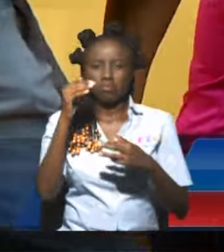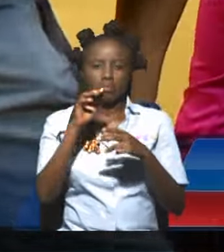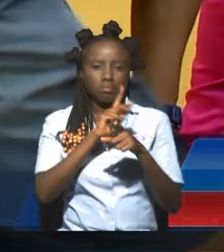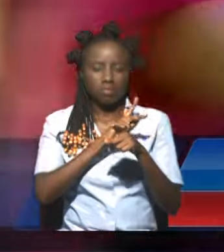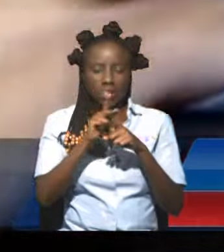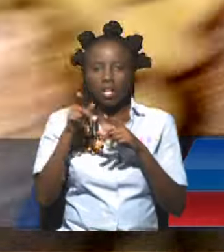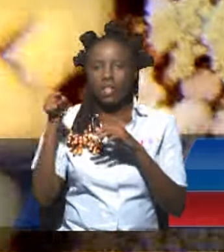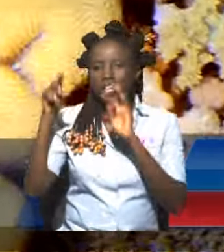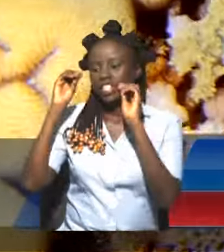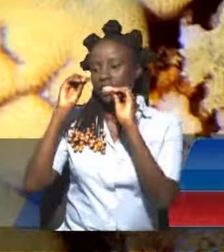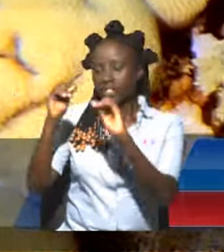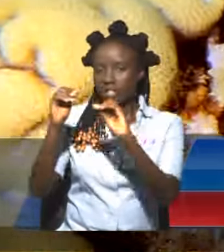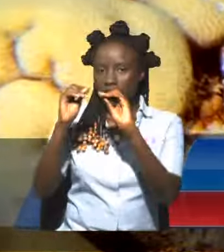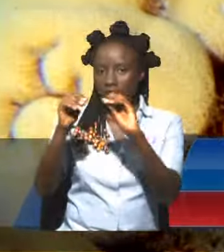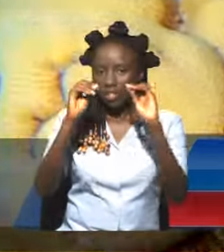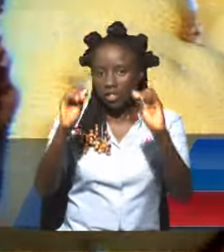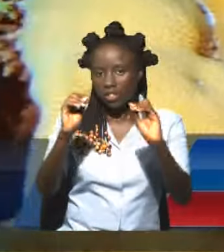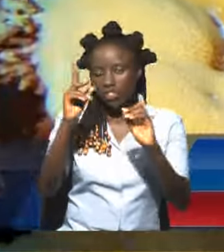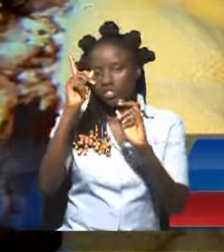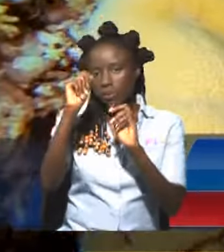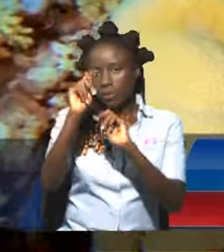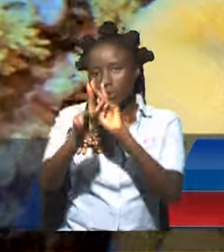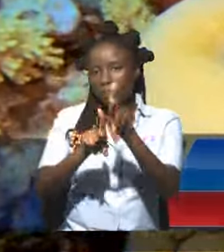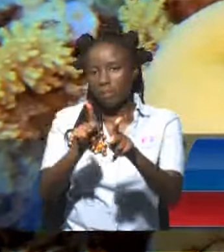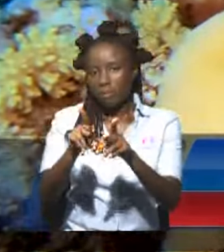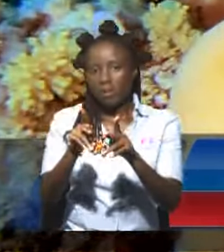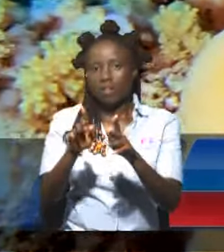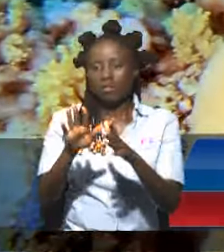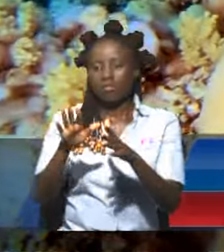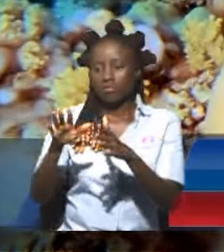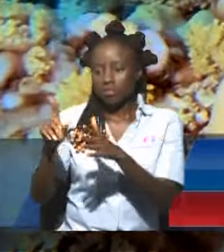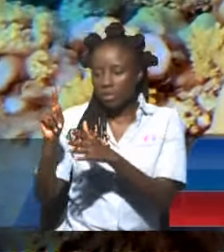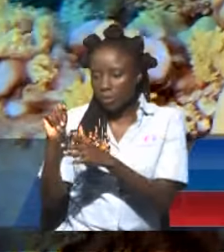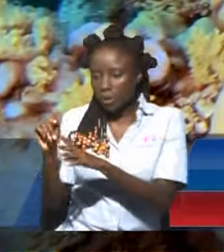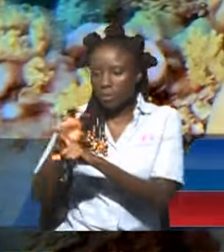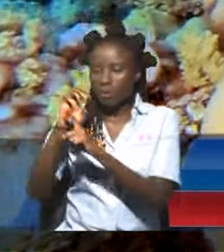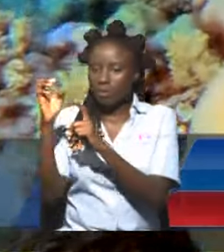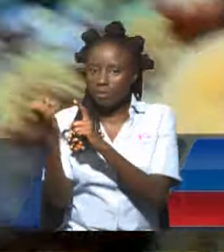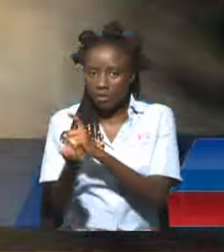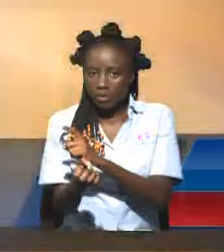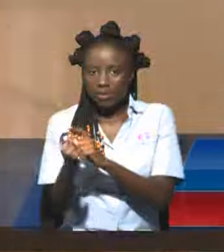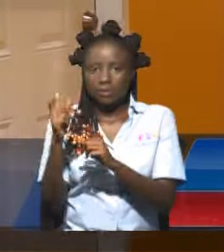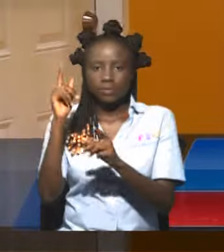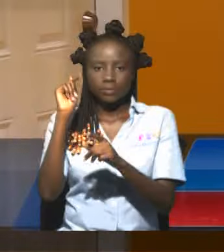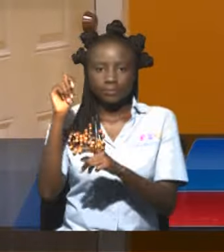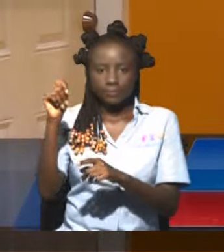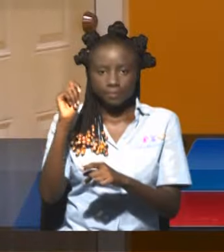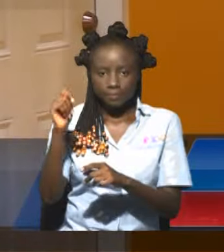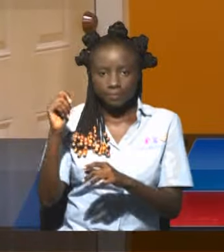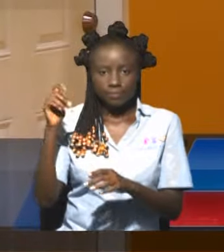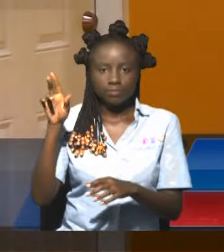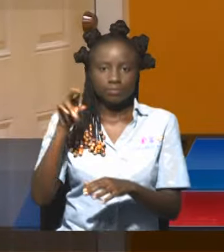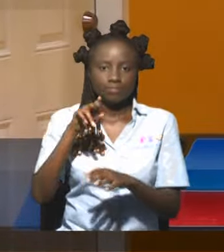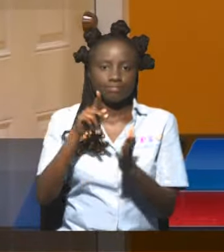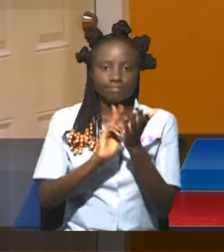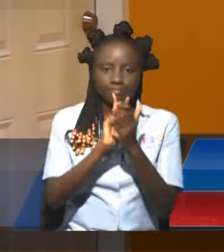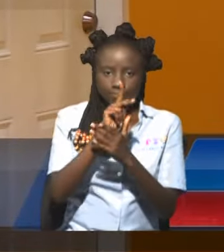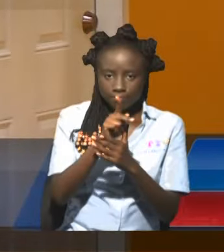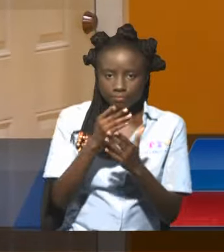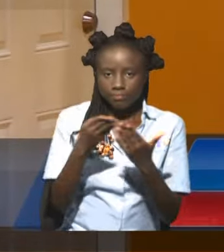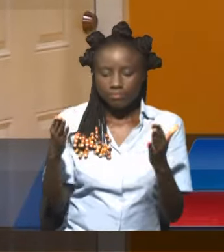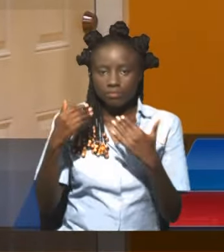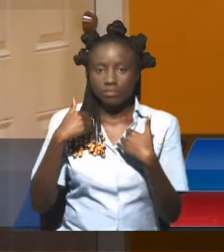of the island's marine ecosystem. They recently held workshops with tow, boat, and dive operators